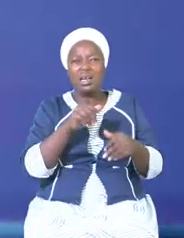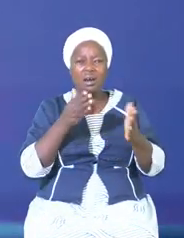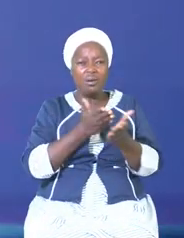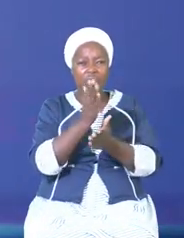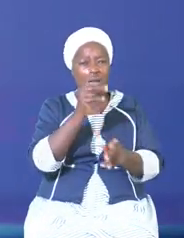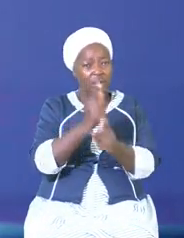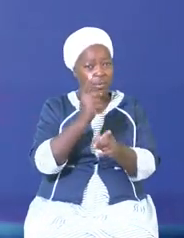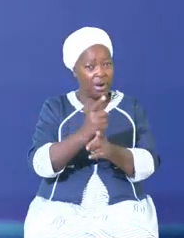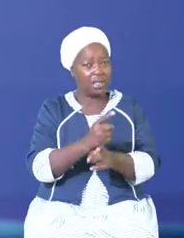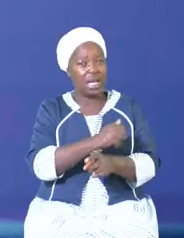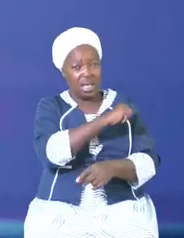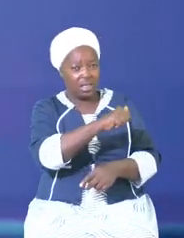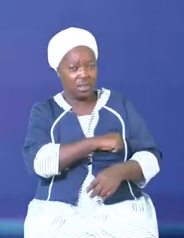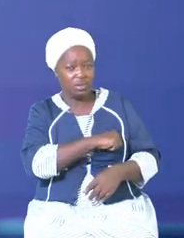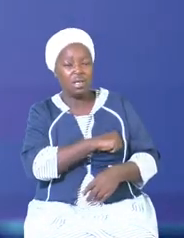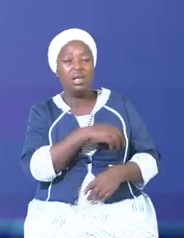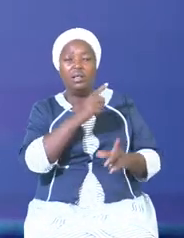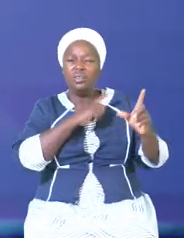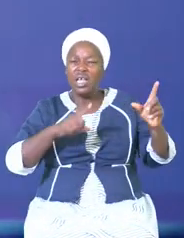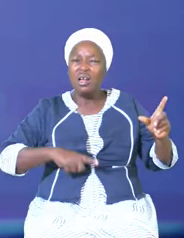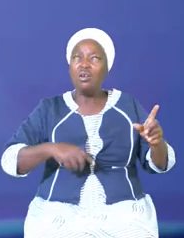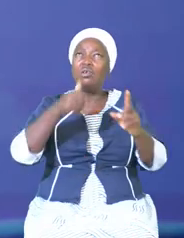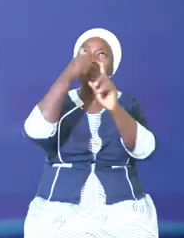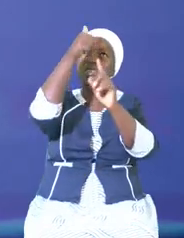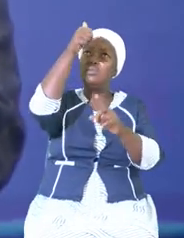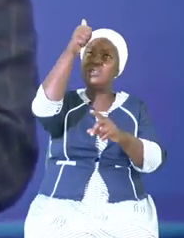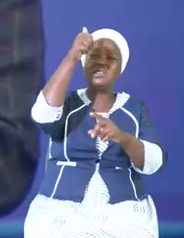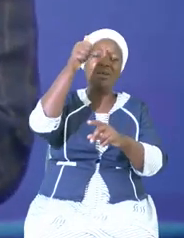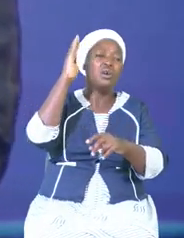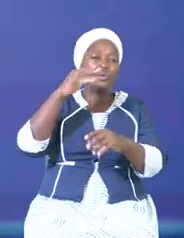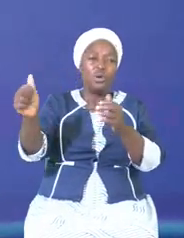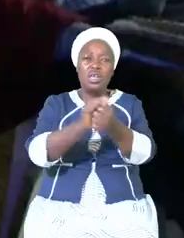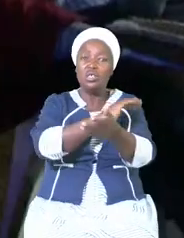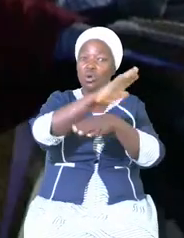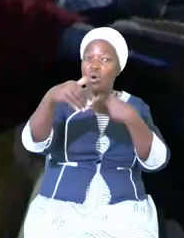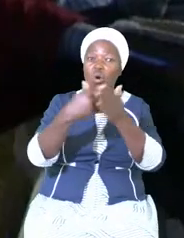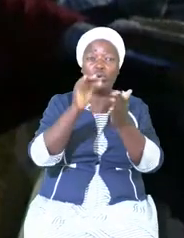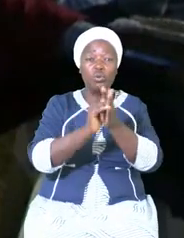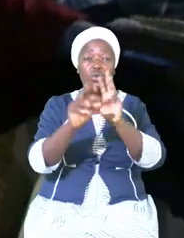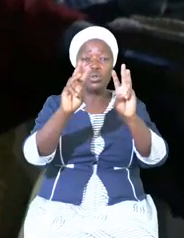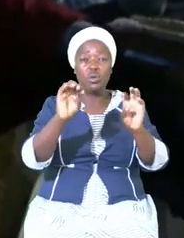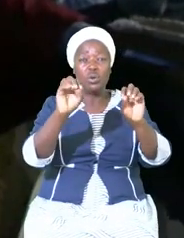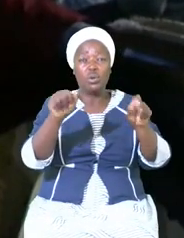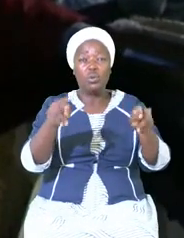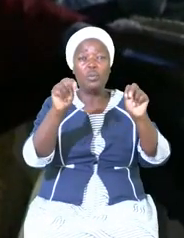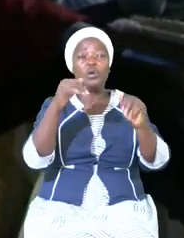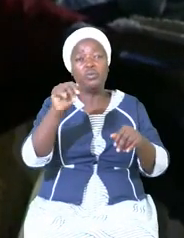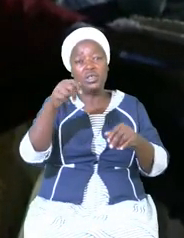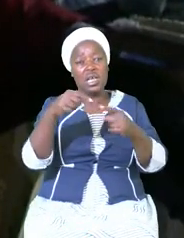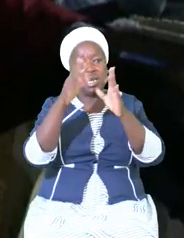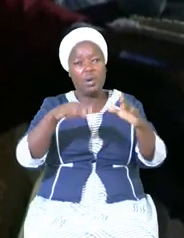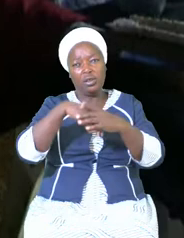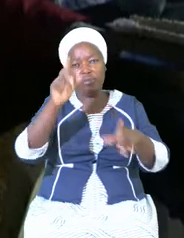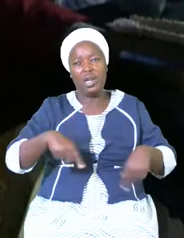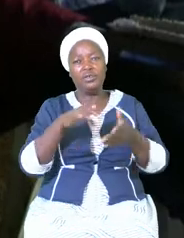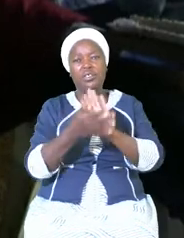destroy all those weapons of the enemy out of your life in Jesus' name. and no weapon